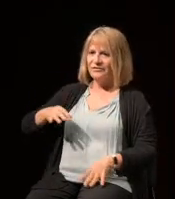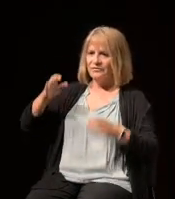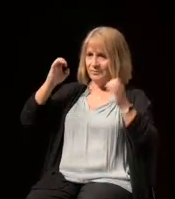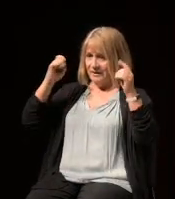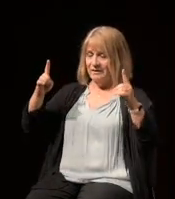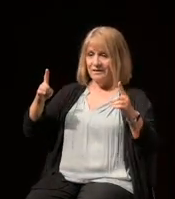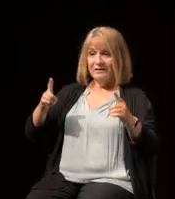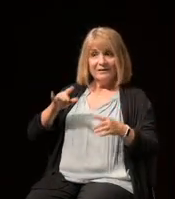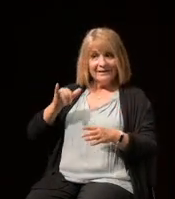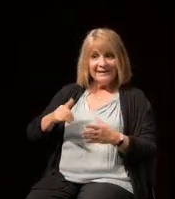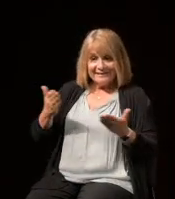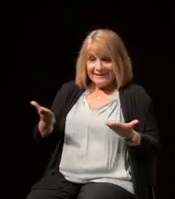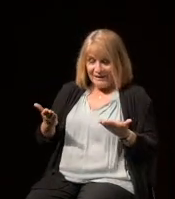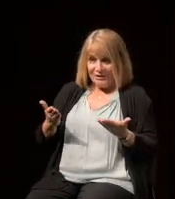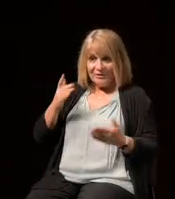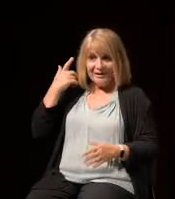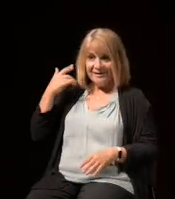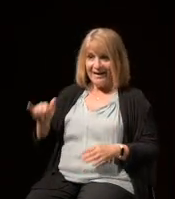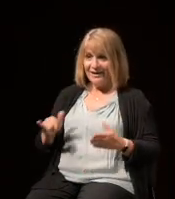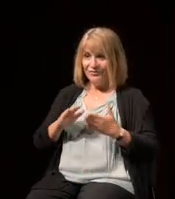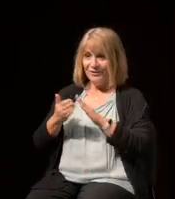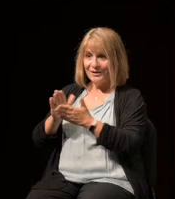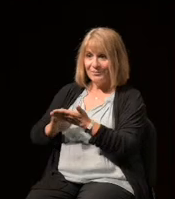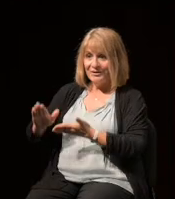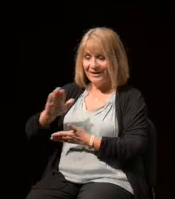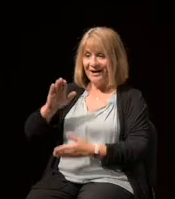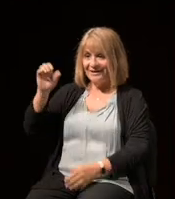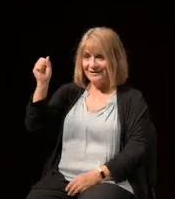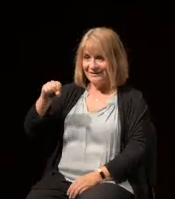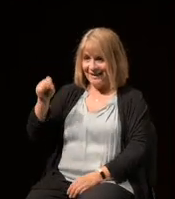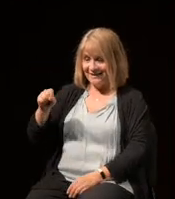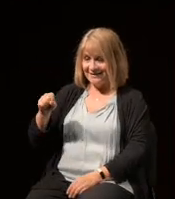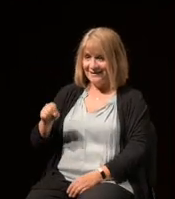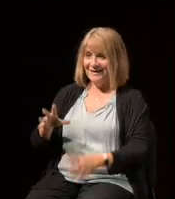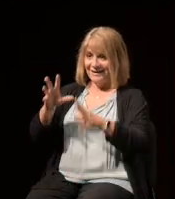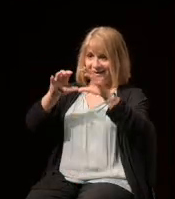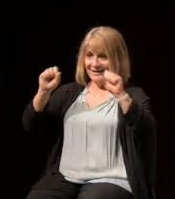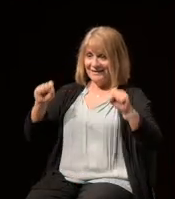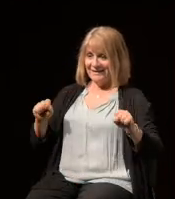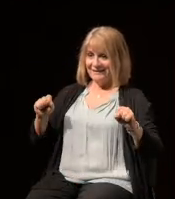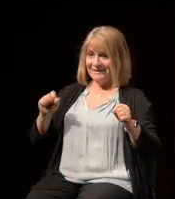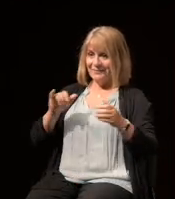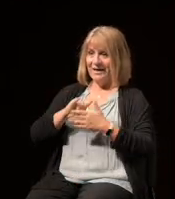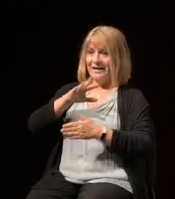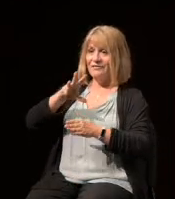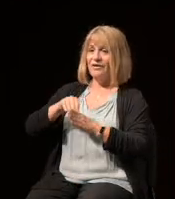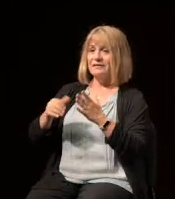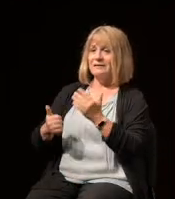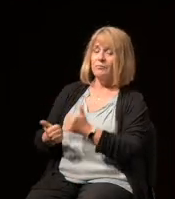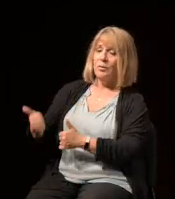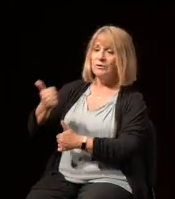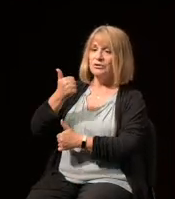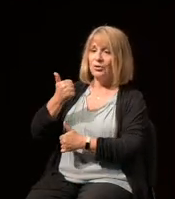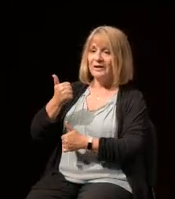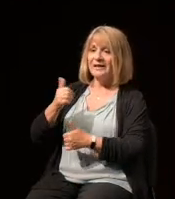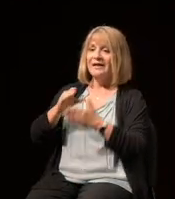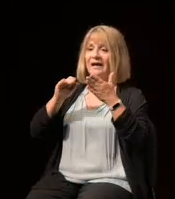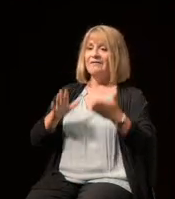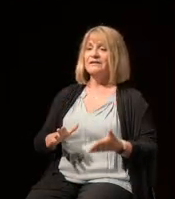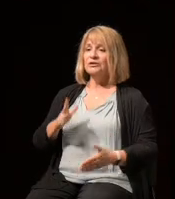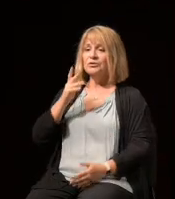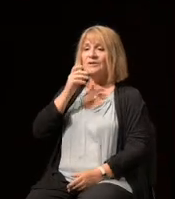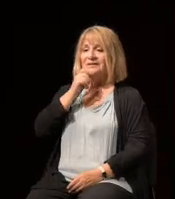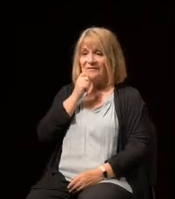California Community Colleges, then that a system that enrolls the majority of students of color who are enrolled in